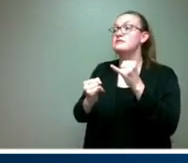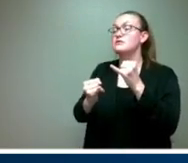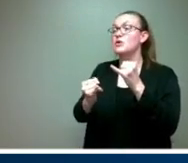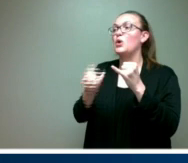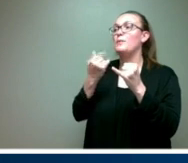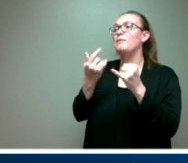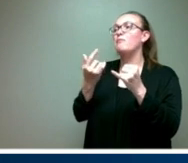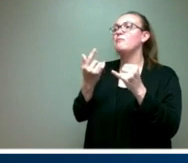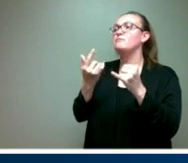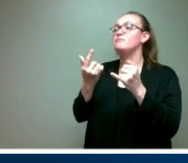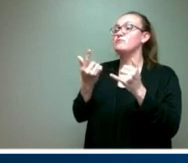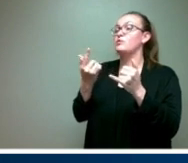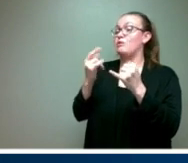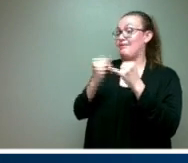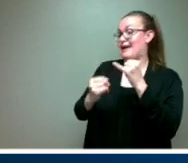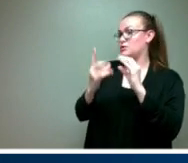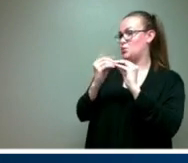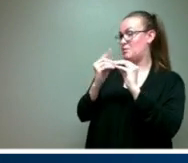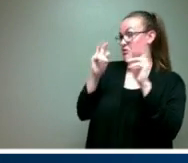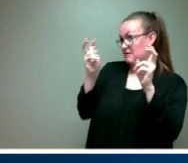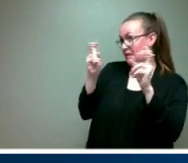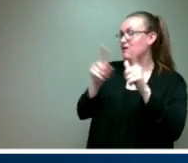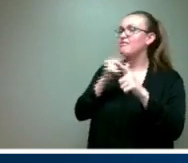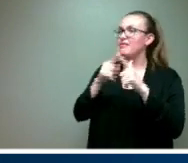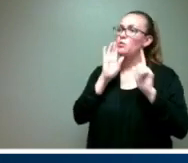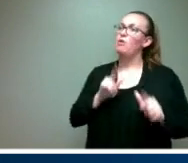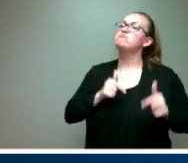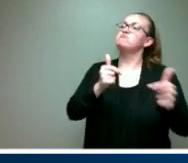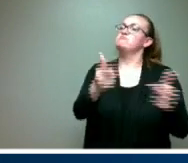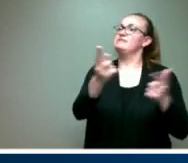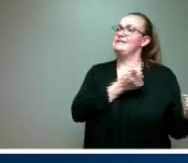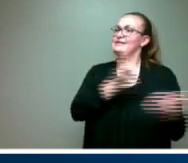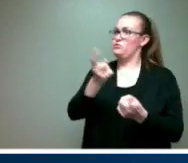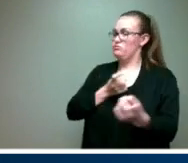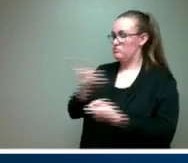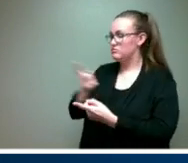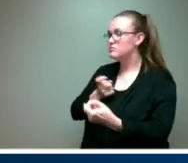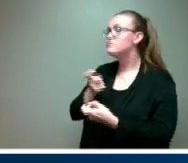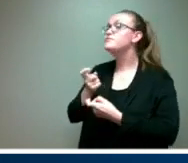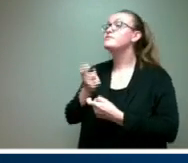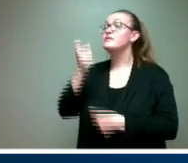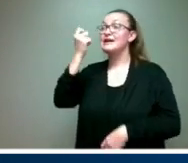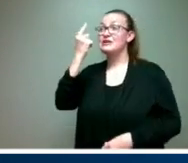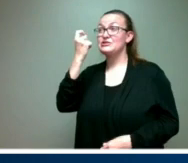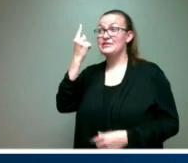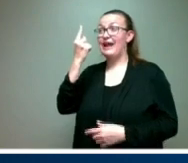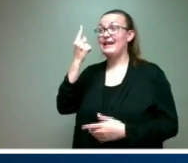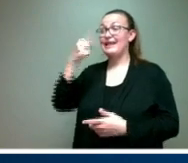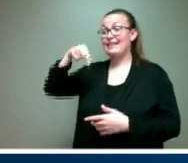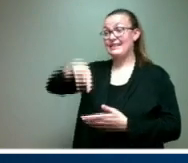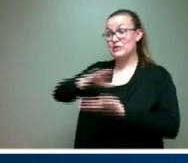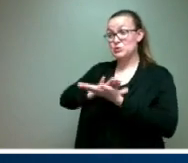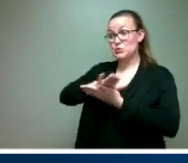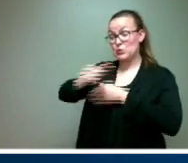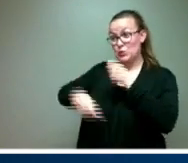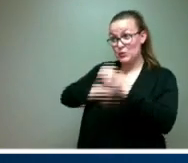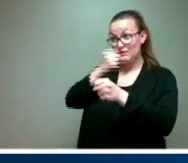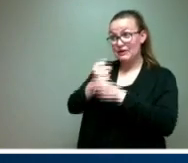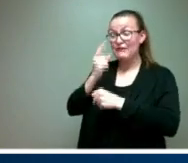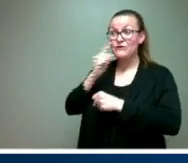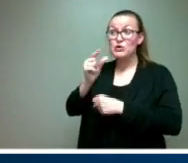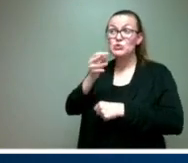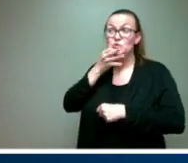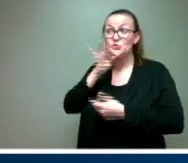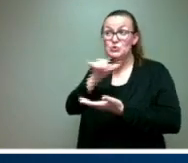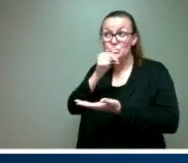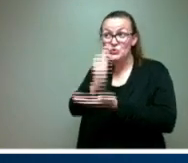live viewers, I don't think we can conclude without addressing what the end of this school year means for the class of 2020.